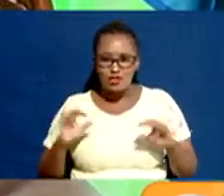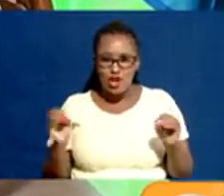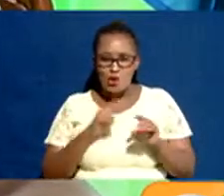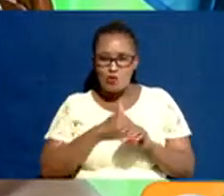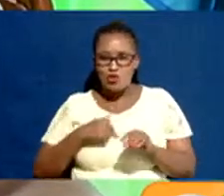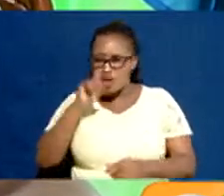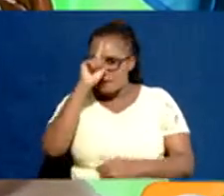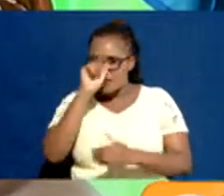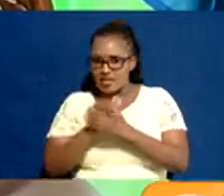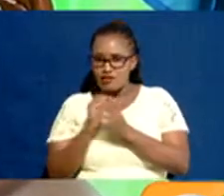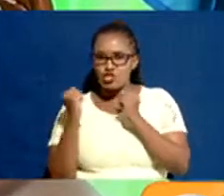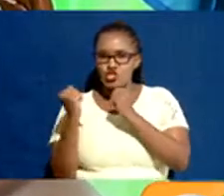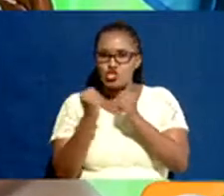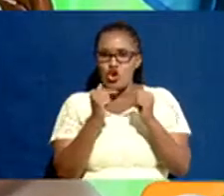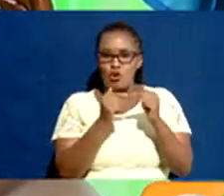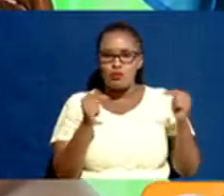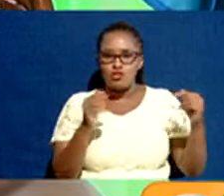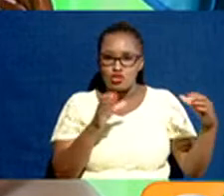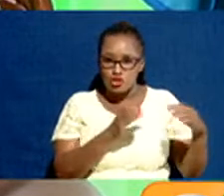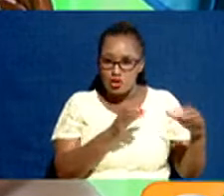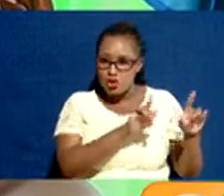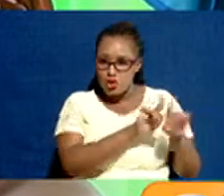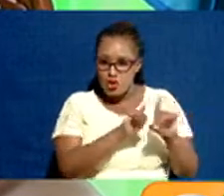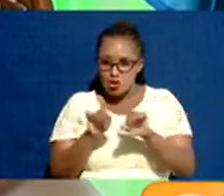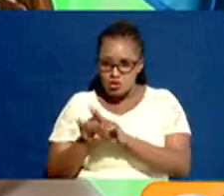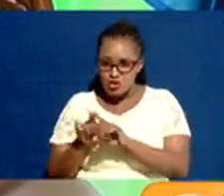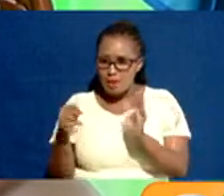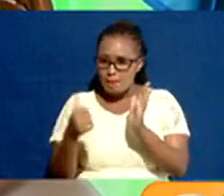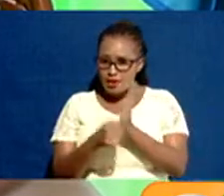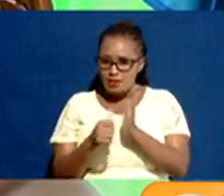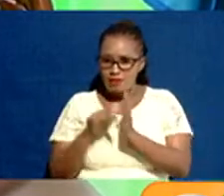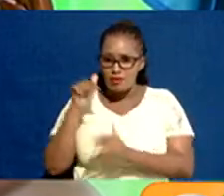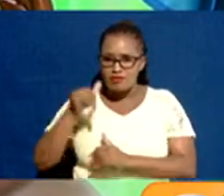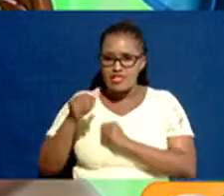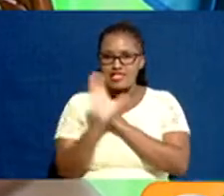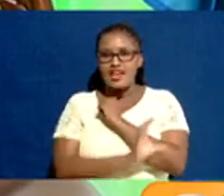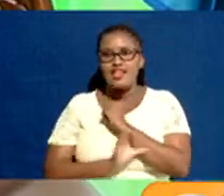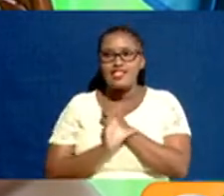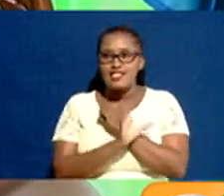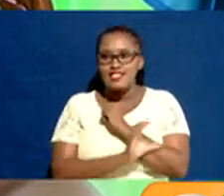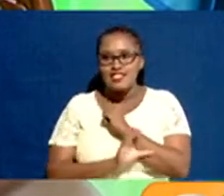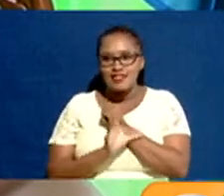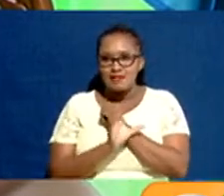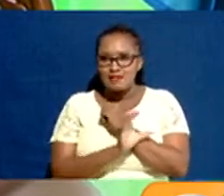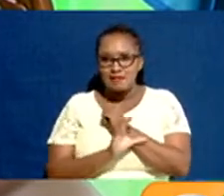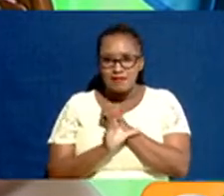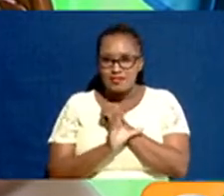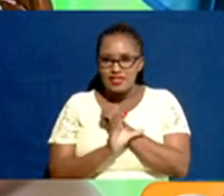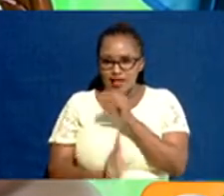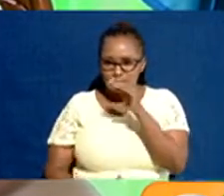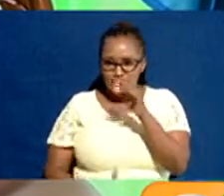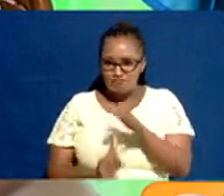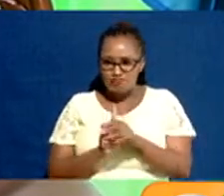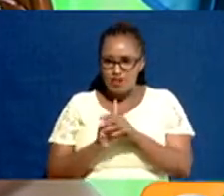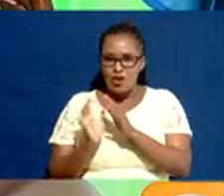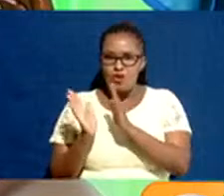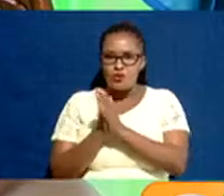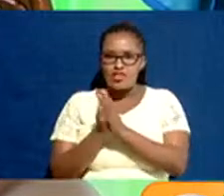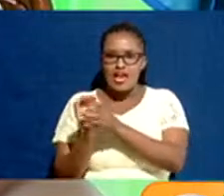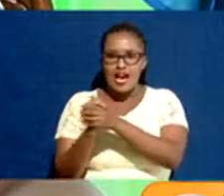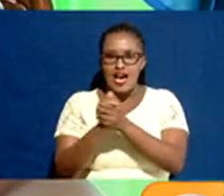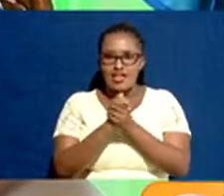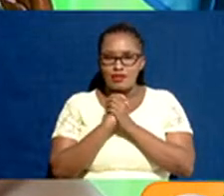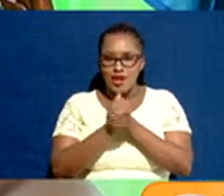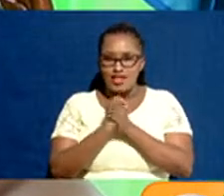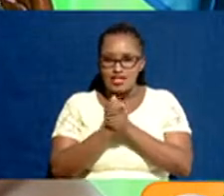in very strong opposition. In fact, the problems of this country began with a handshake when we killed the